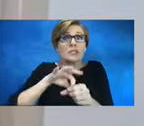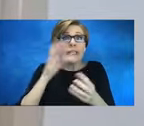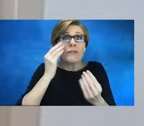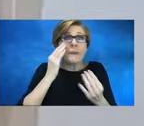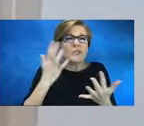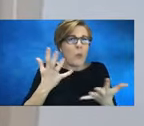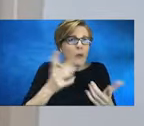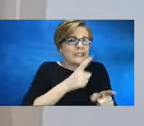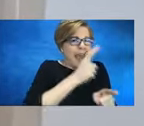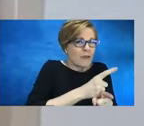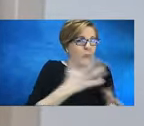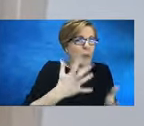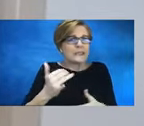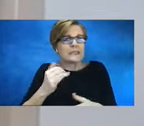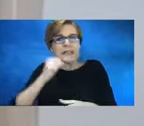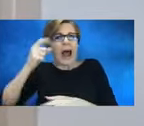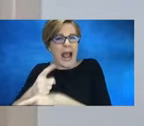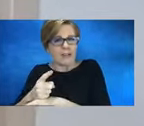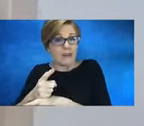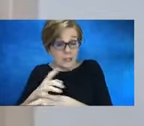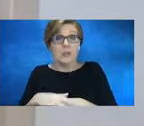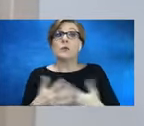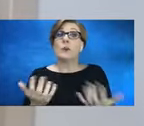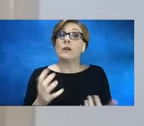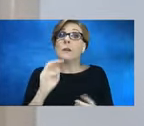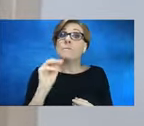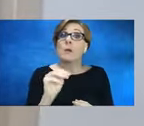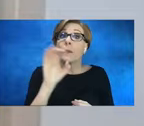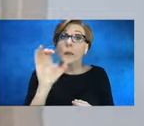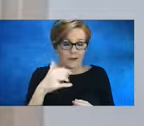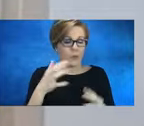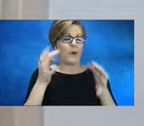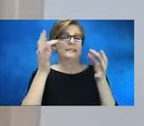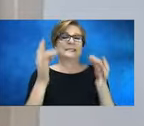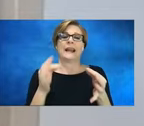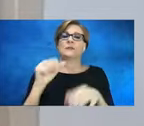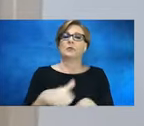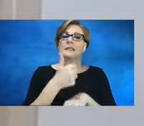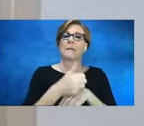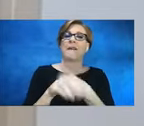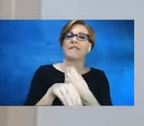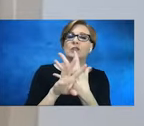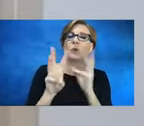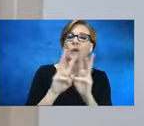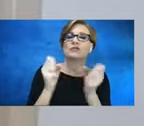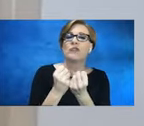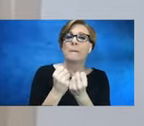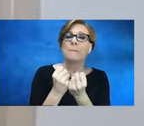and what is not accurate. So that's why we at Maricopa County have decided to implement these virtual